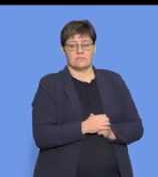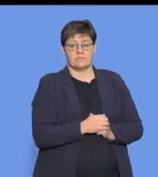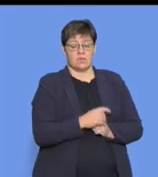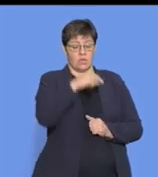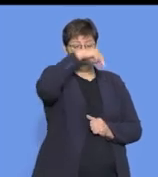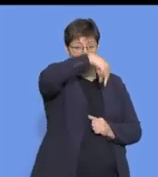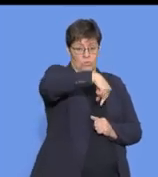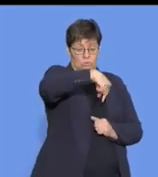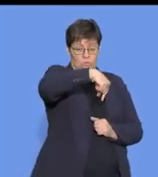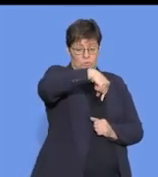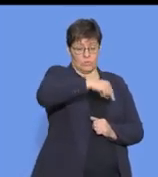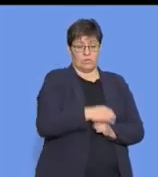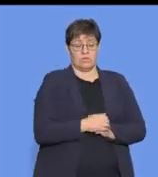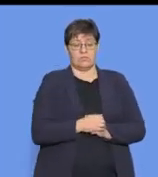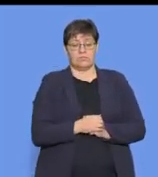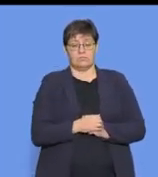q,